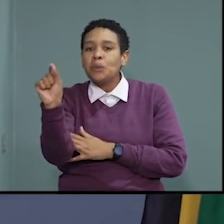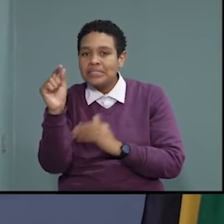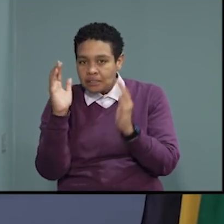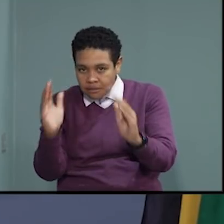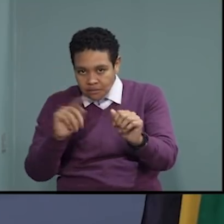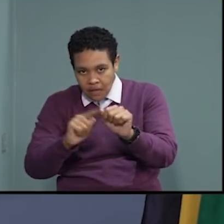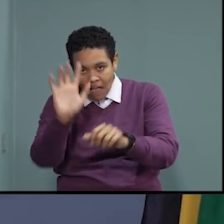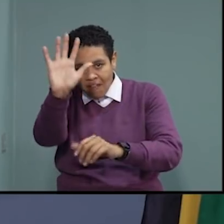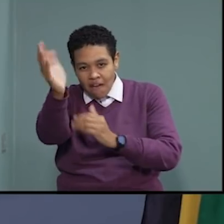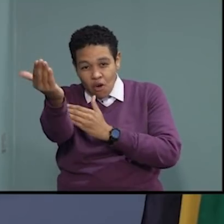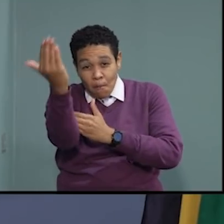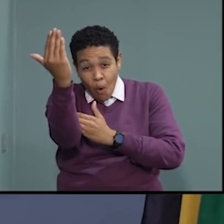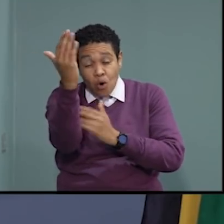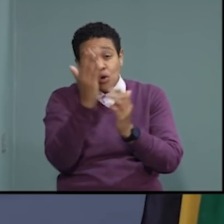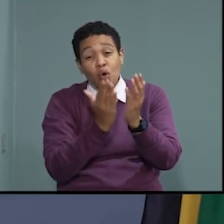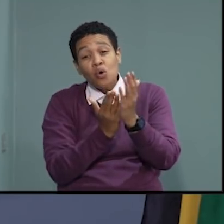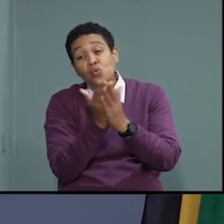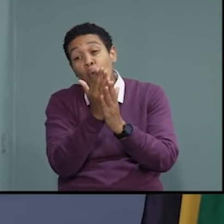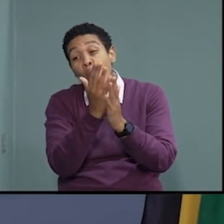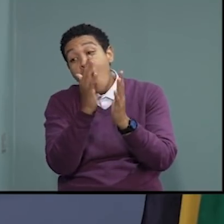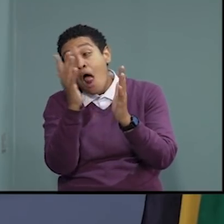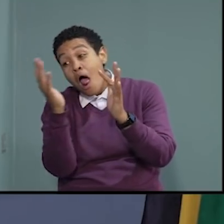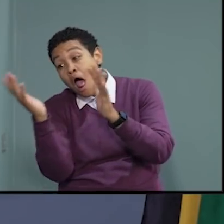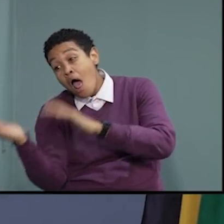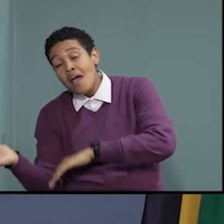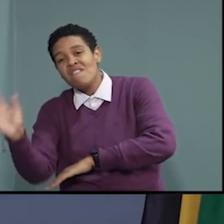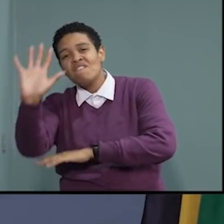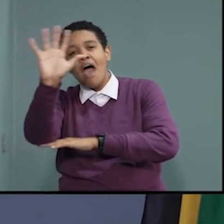through to 5 a.m.